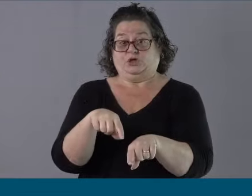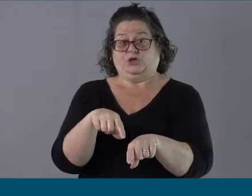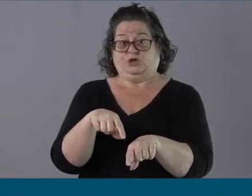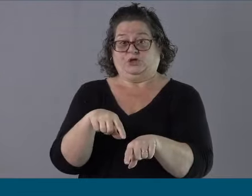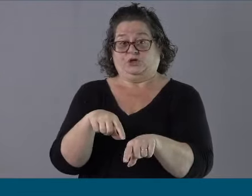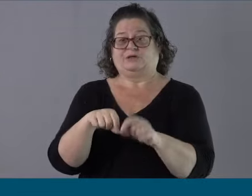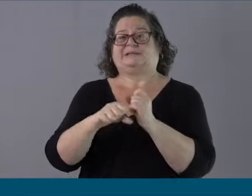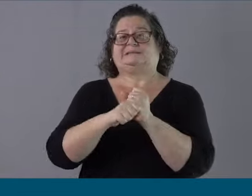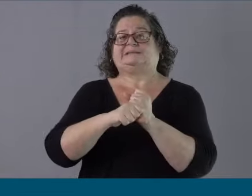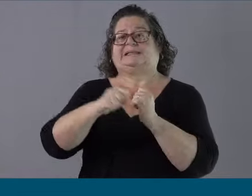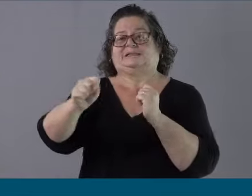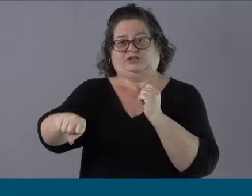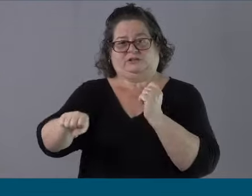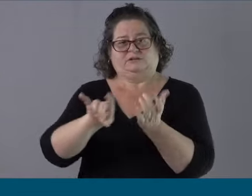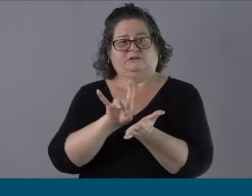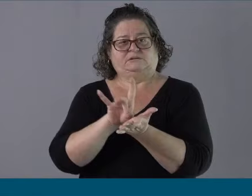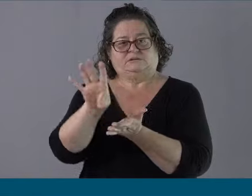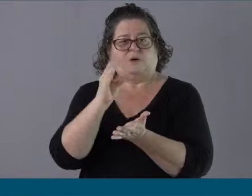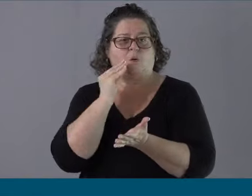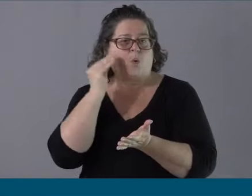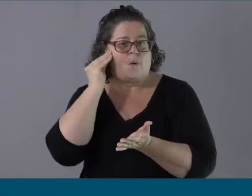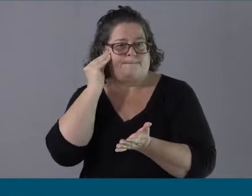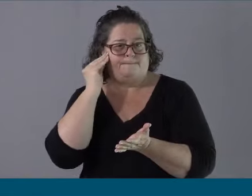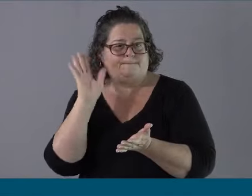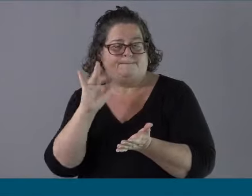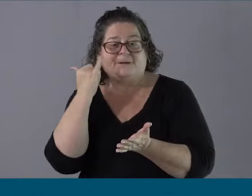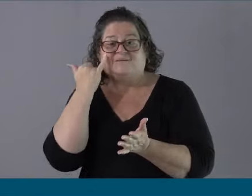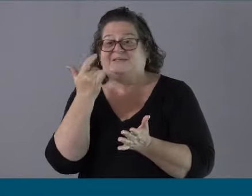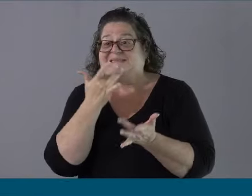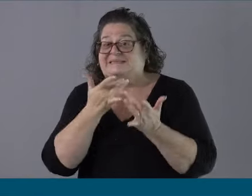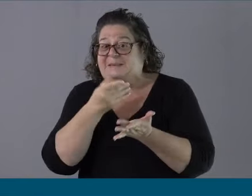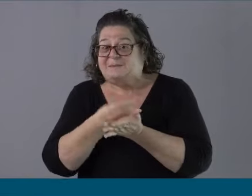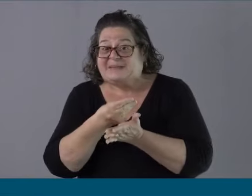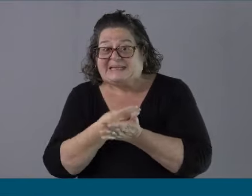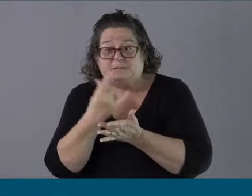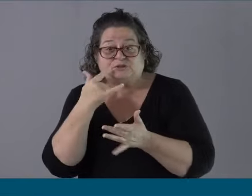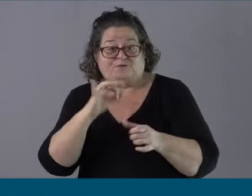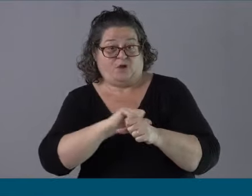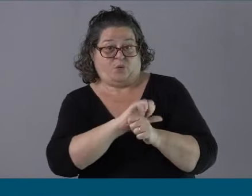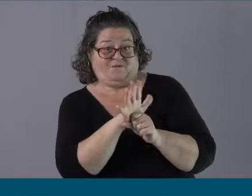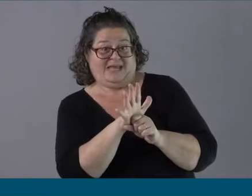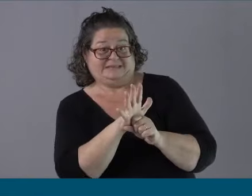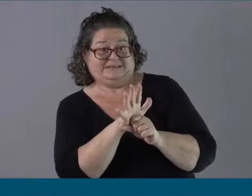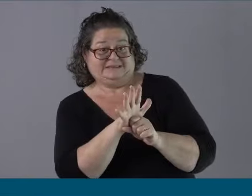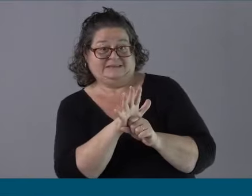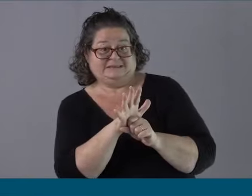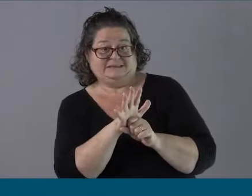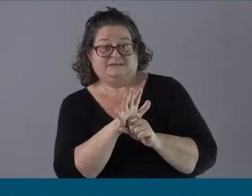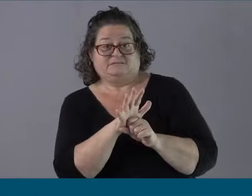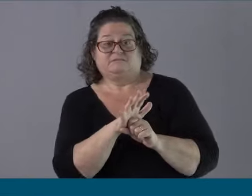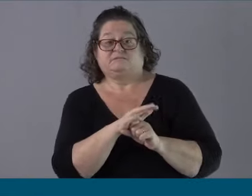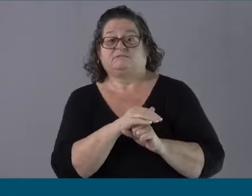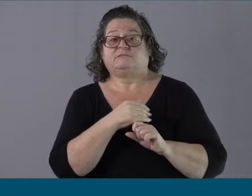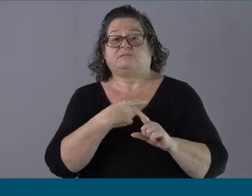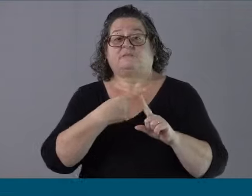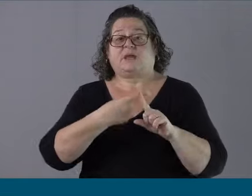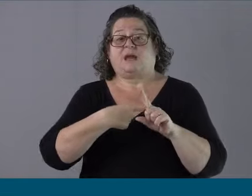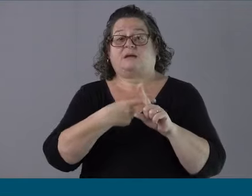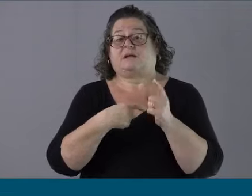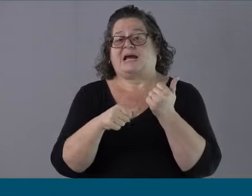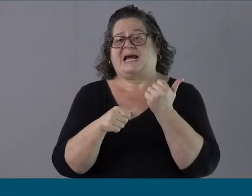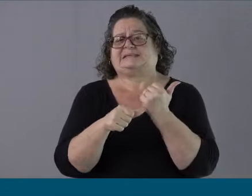by COVID-19. This established the COVID-19 rental assistance program administered by the Arizona Community